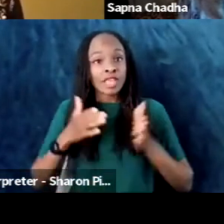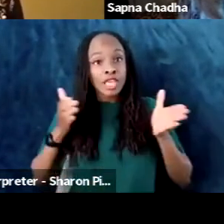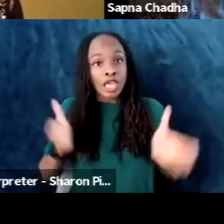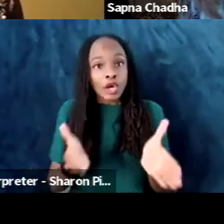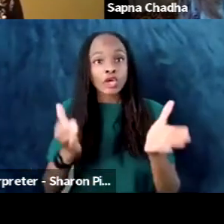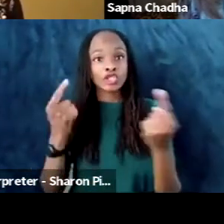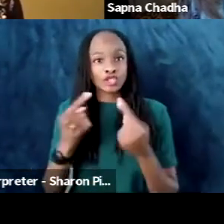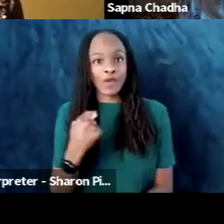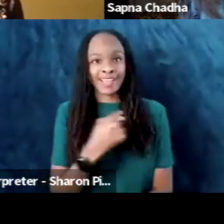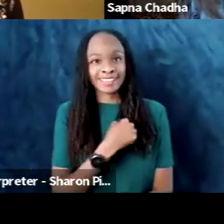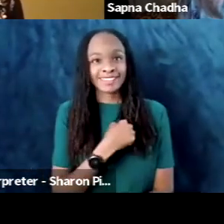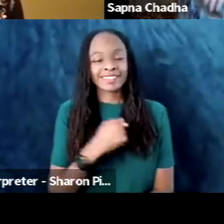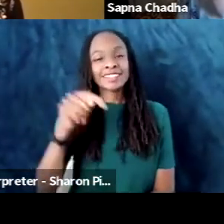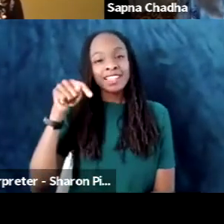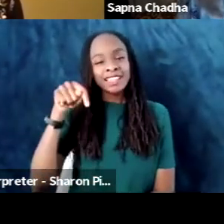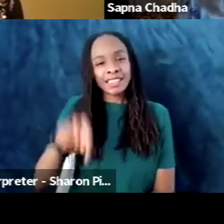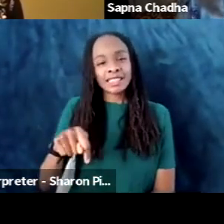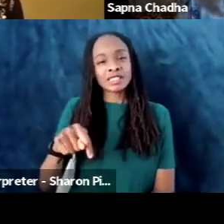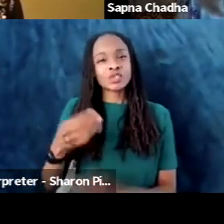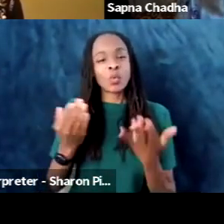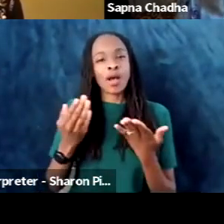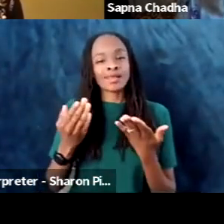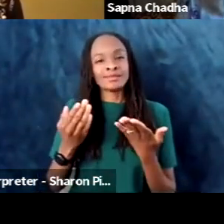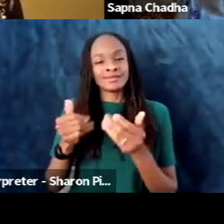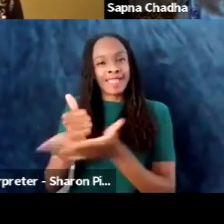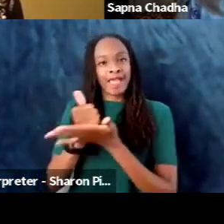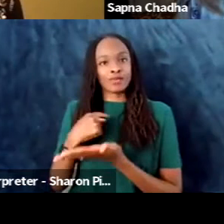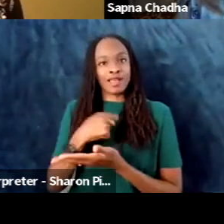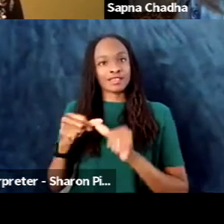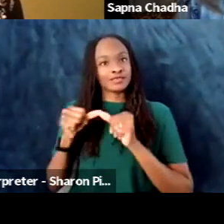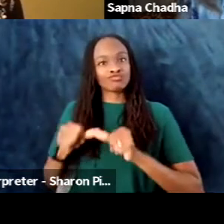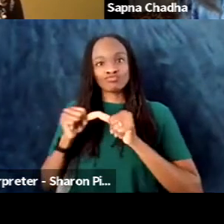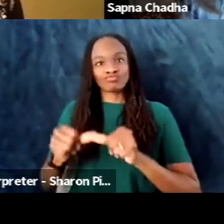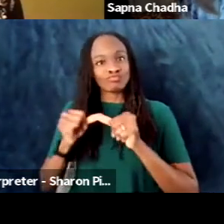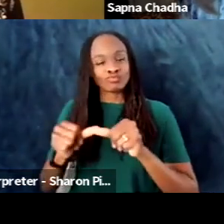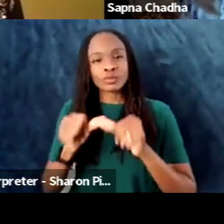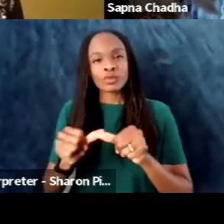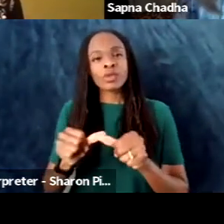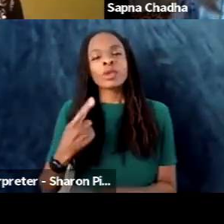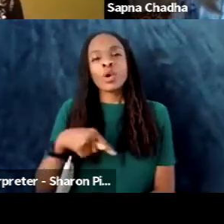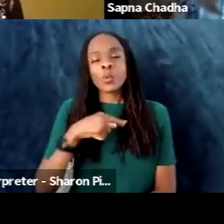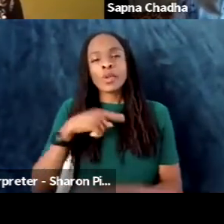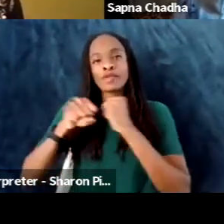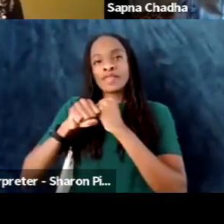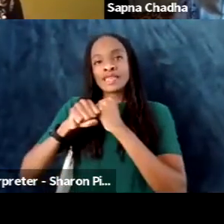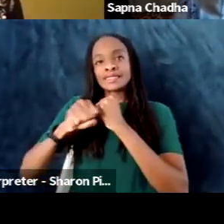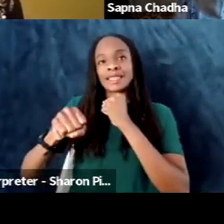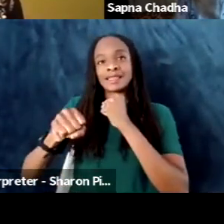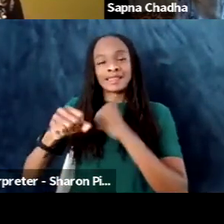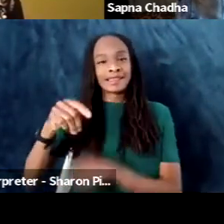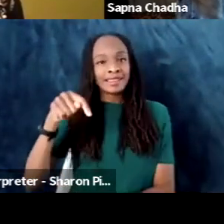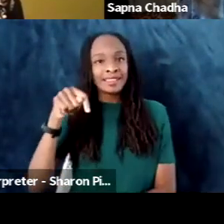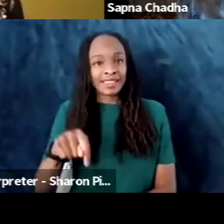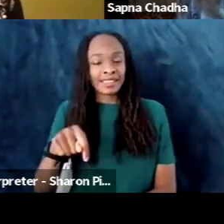us. And this is what keeps us going. And we have extended this breaking